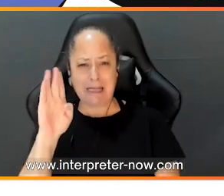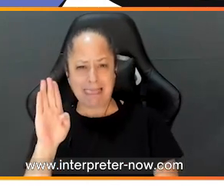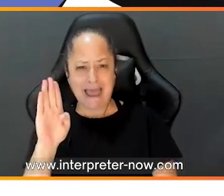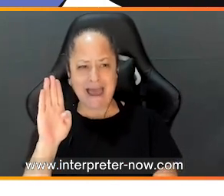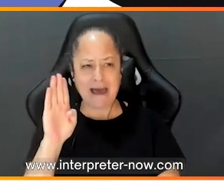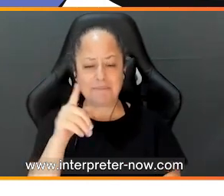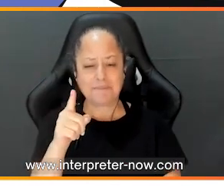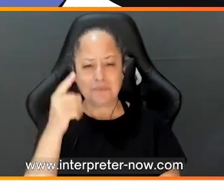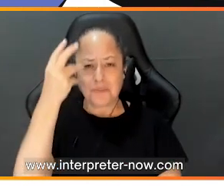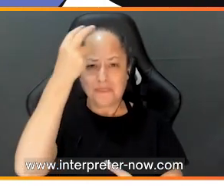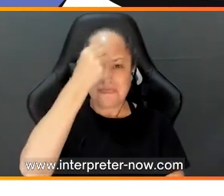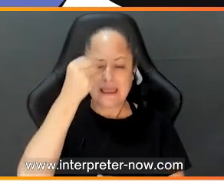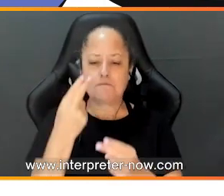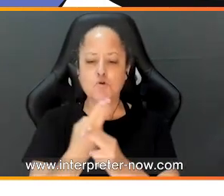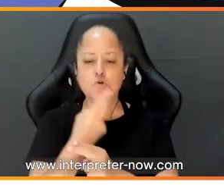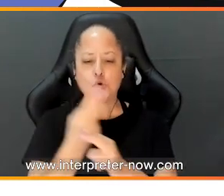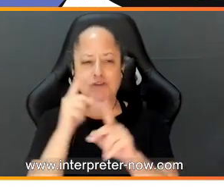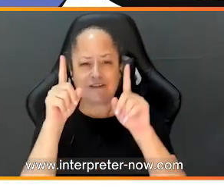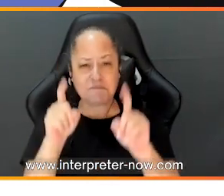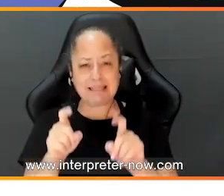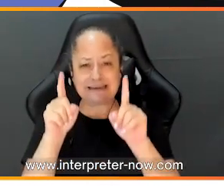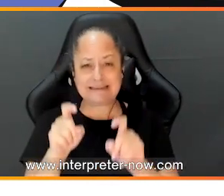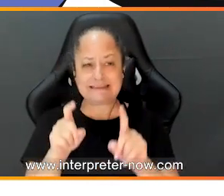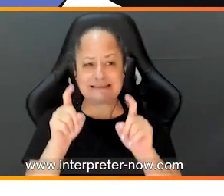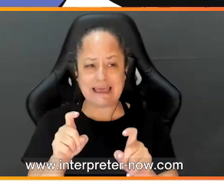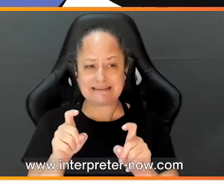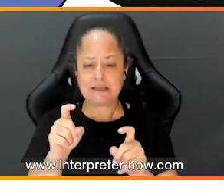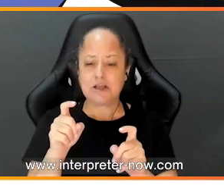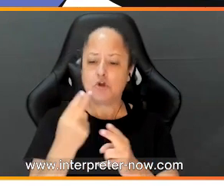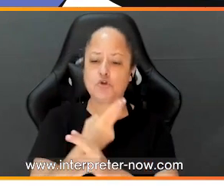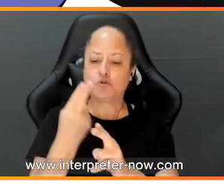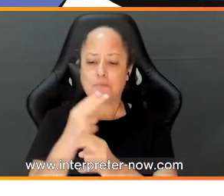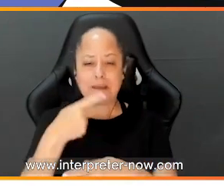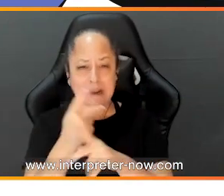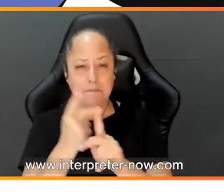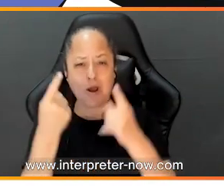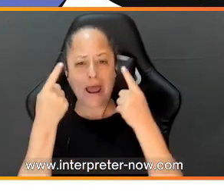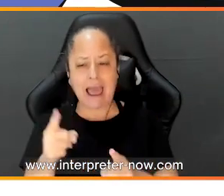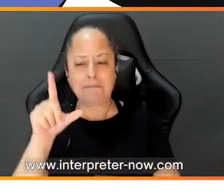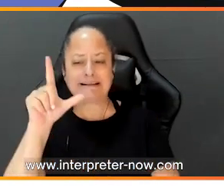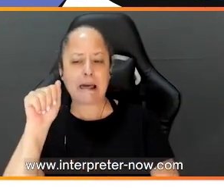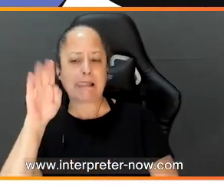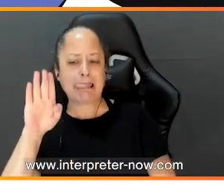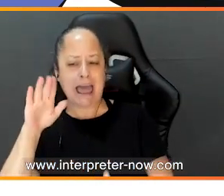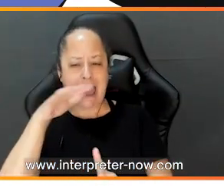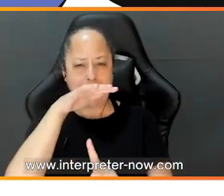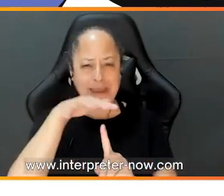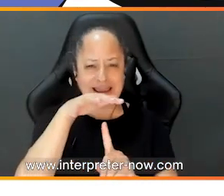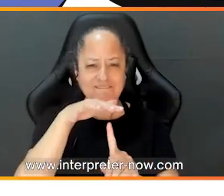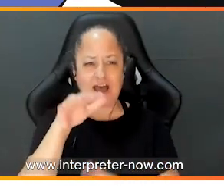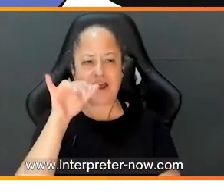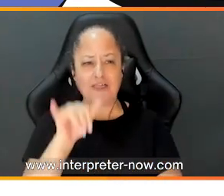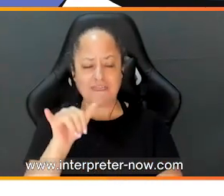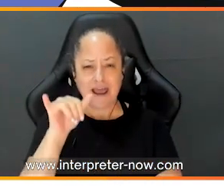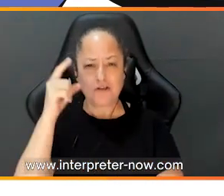of agency involved in that, meaning that I actually don't have a lot of knowledge as to what my data is going to be used